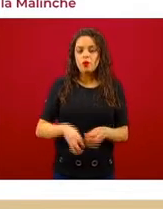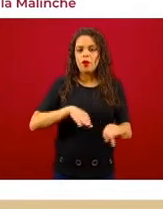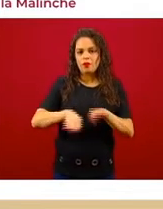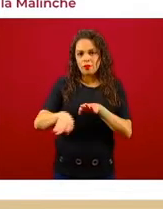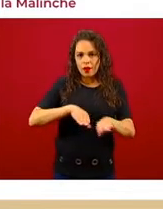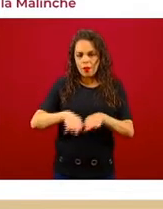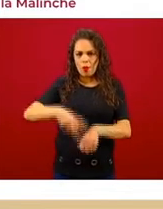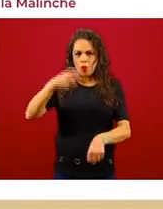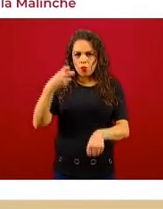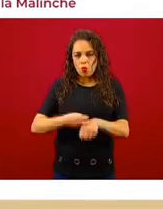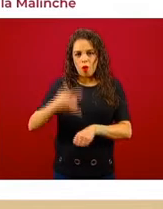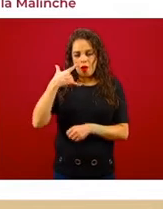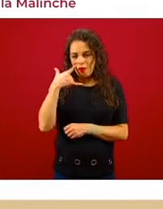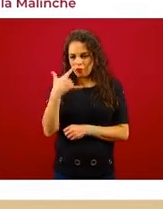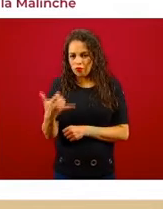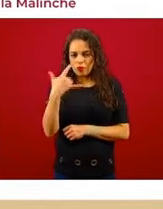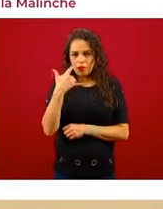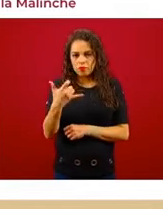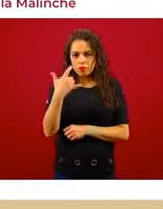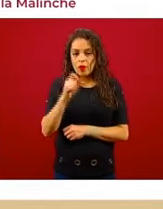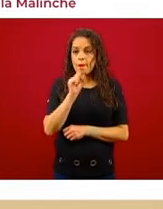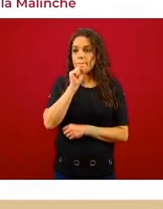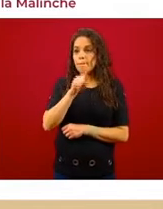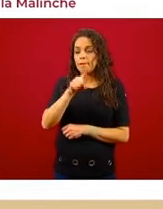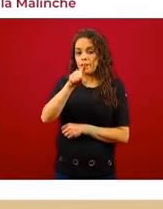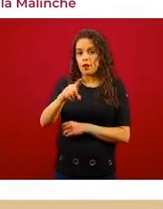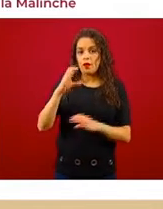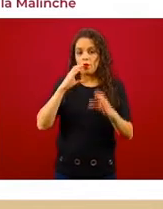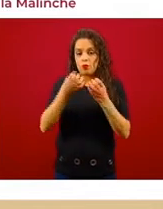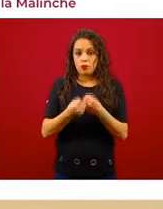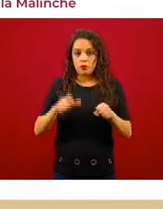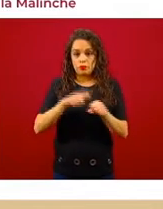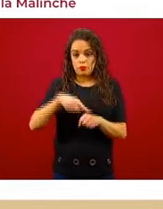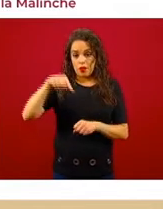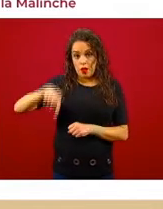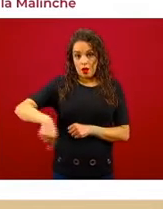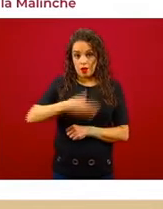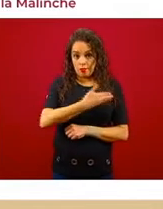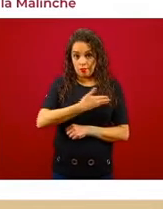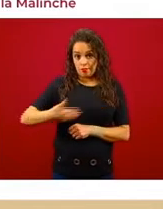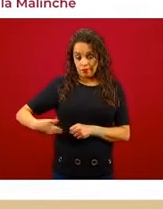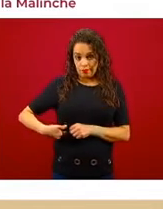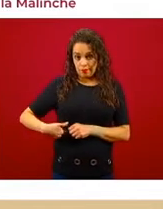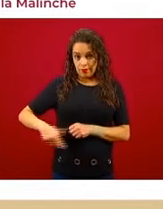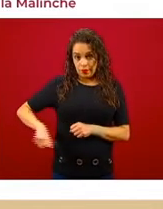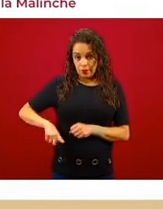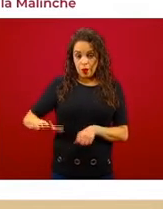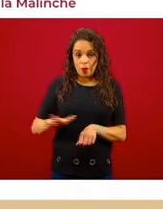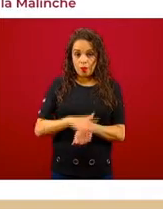also had participation from Participant Media and Alfonso Cuaron.